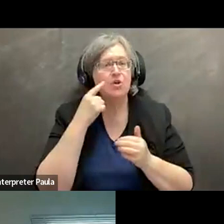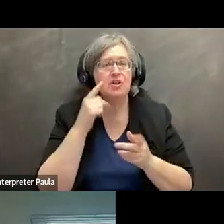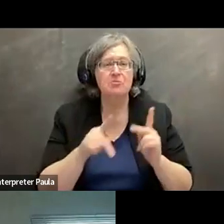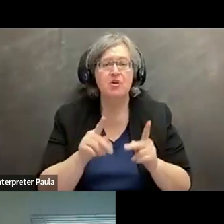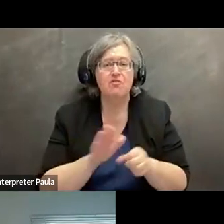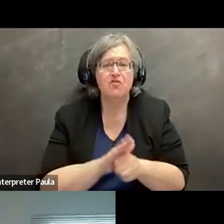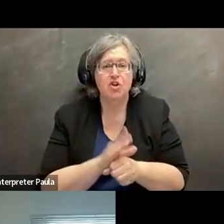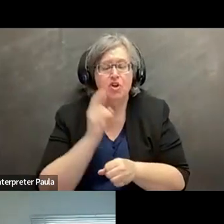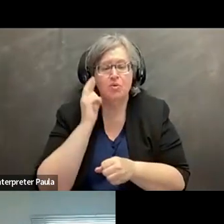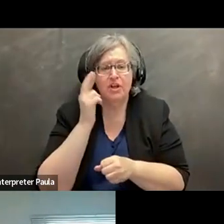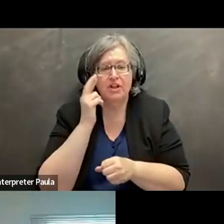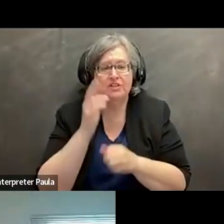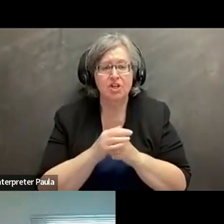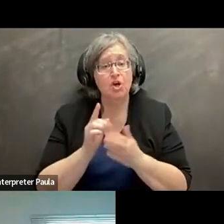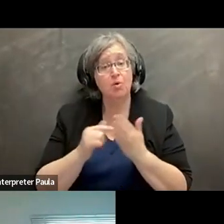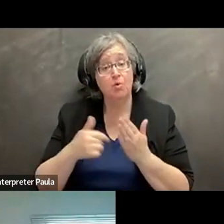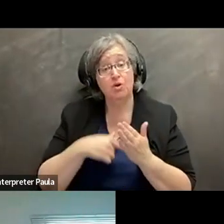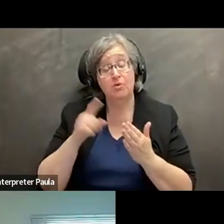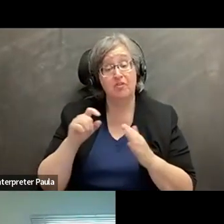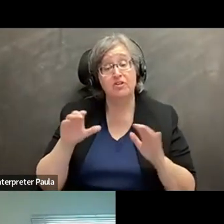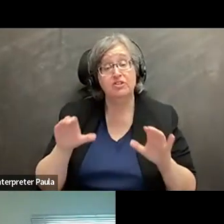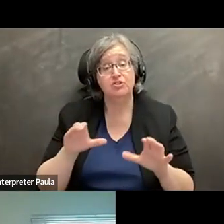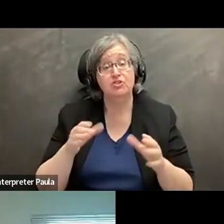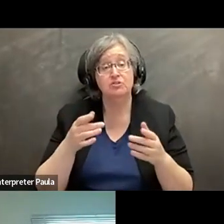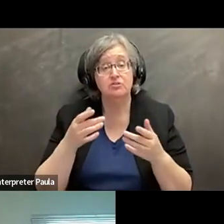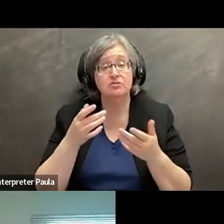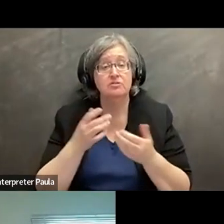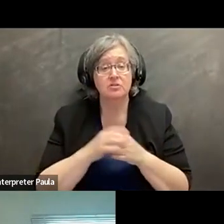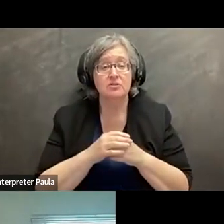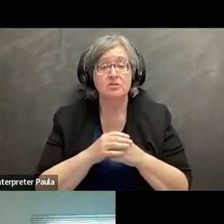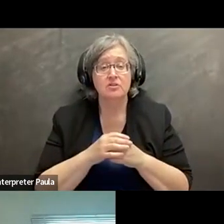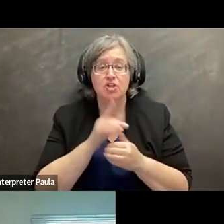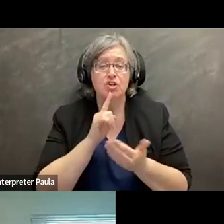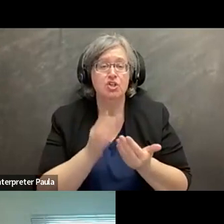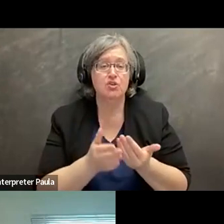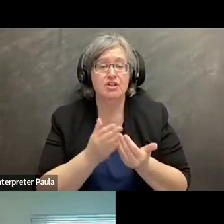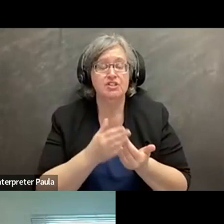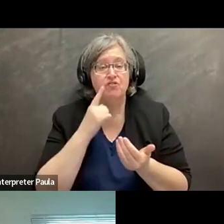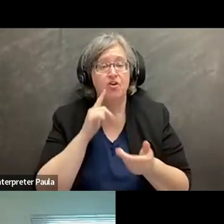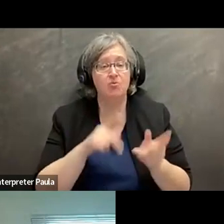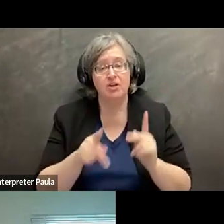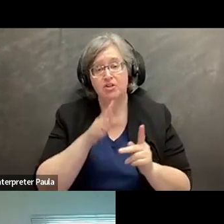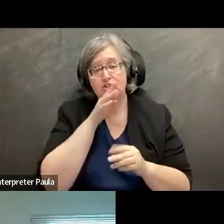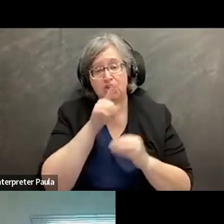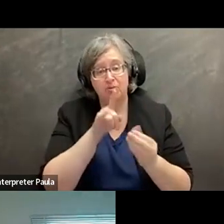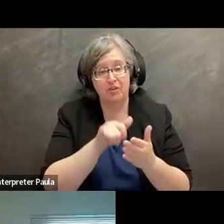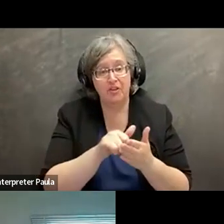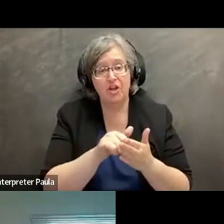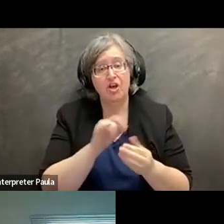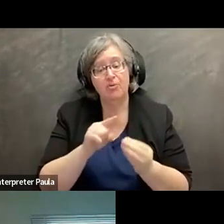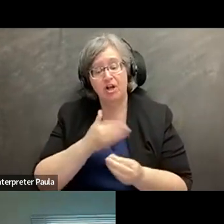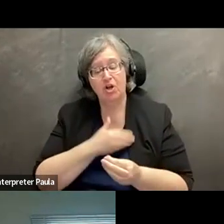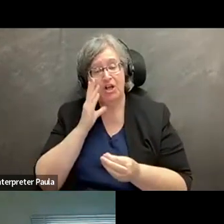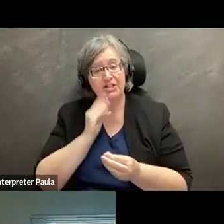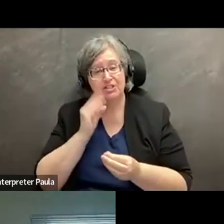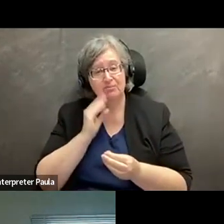realize what we have to go through when we are going through it. It's easy for people to talk about it, about our